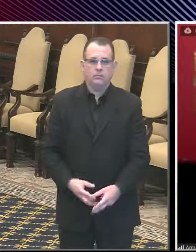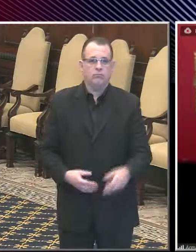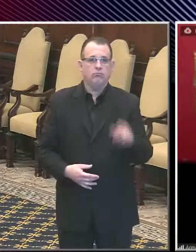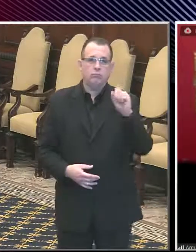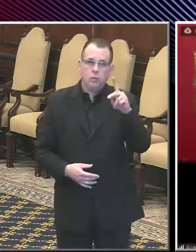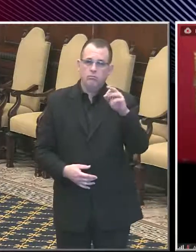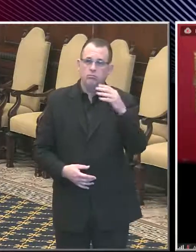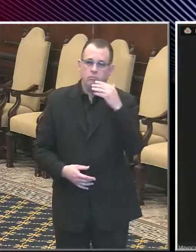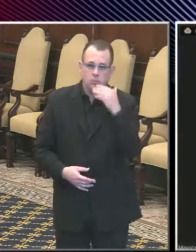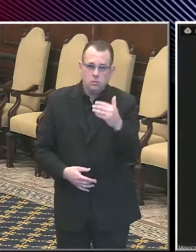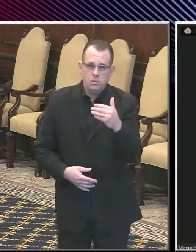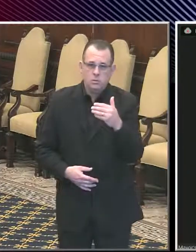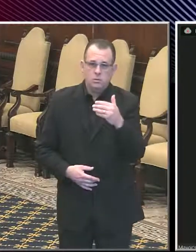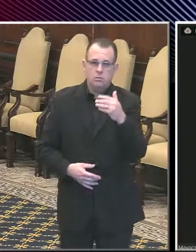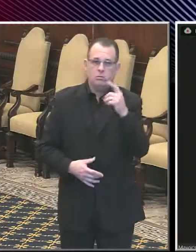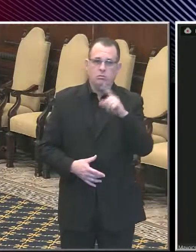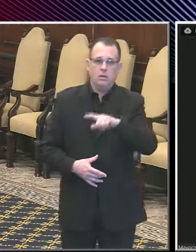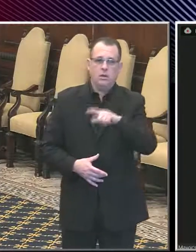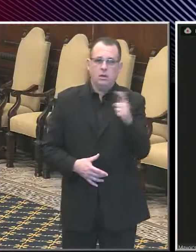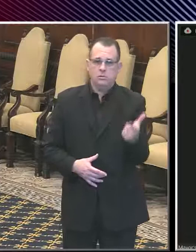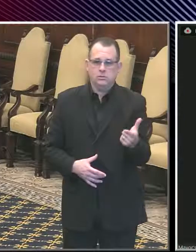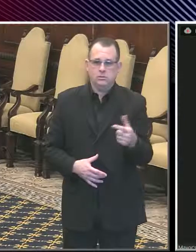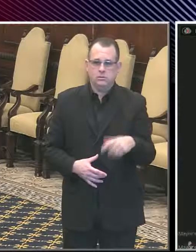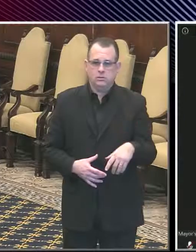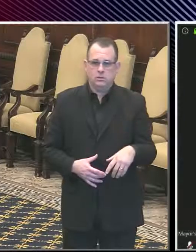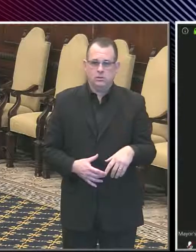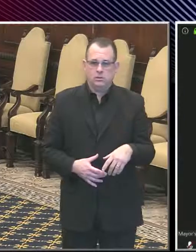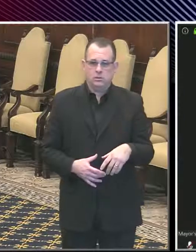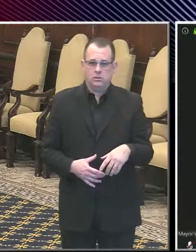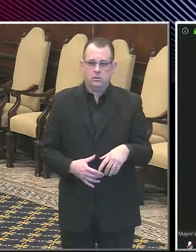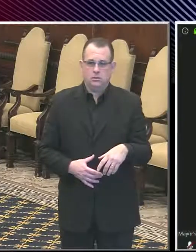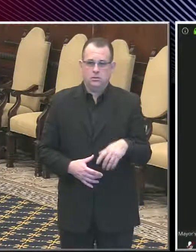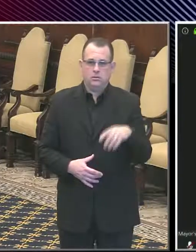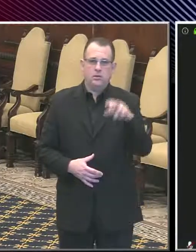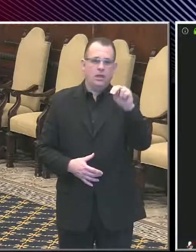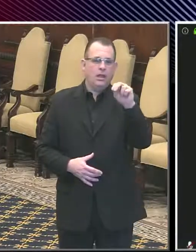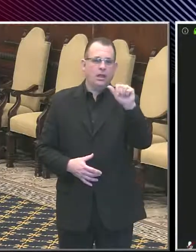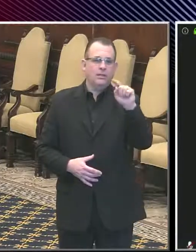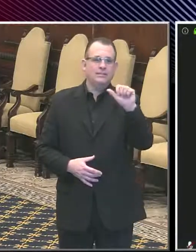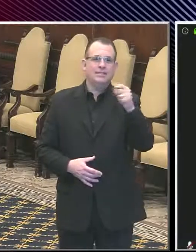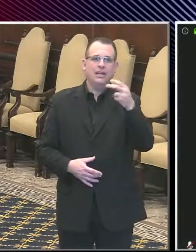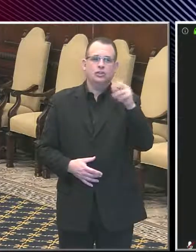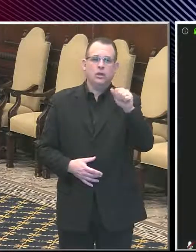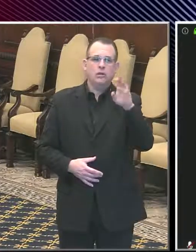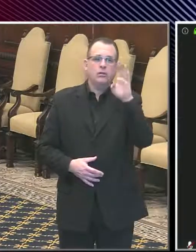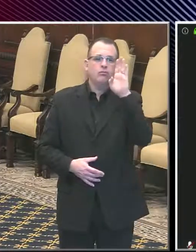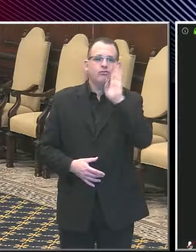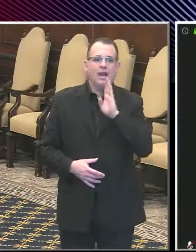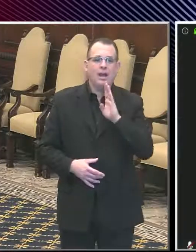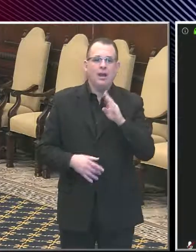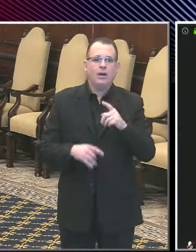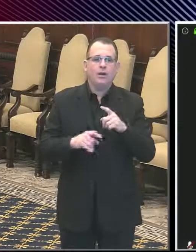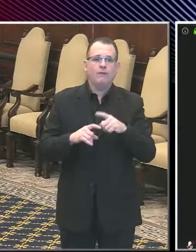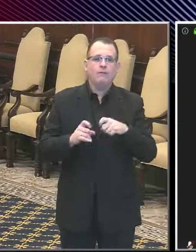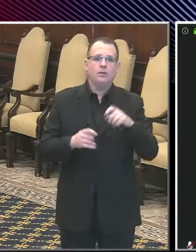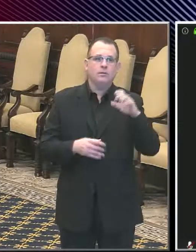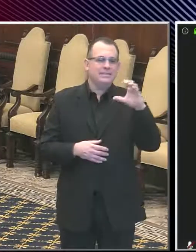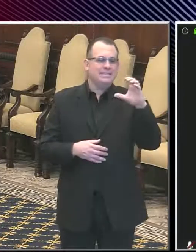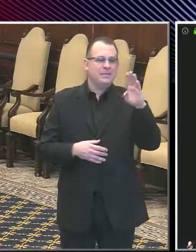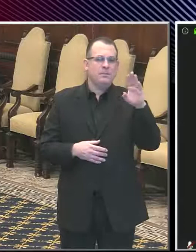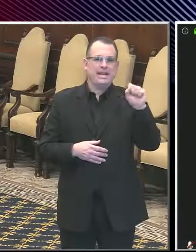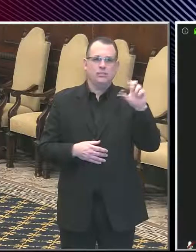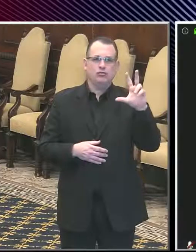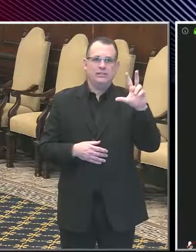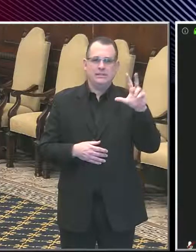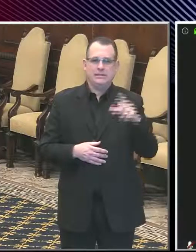Charlene. Next is Natasha Brown of CBS 3. Hi, thanks so much. Just a couple questions.